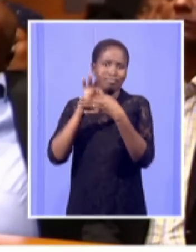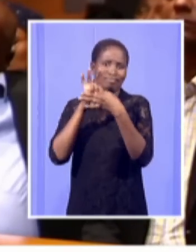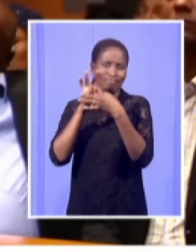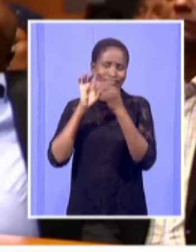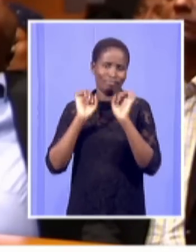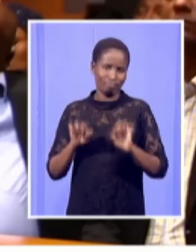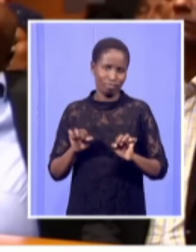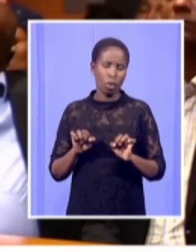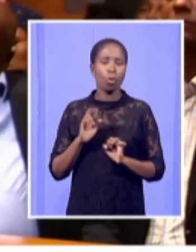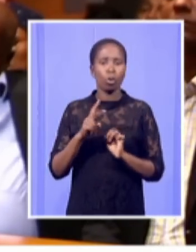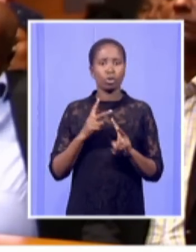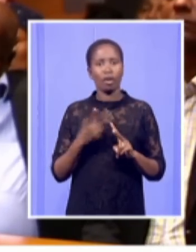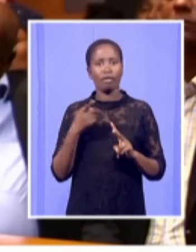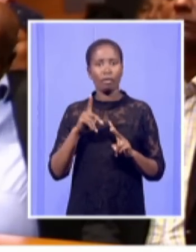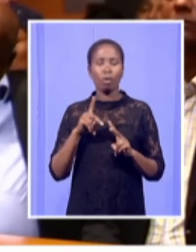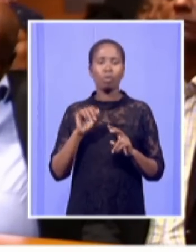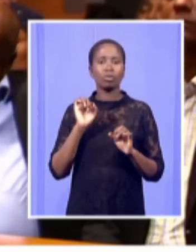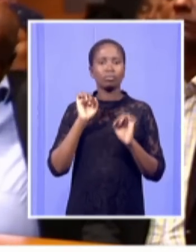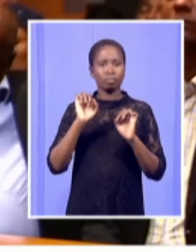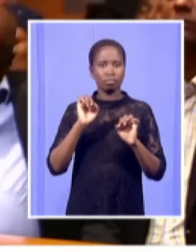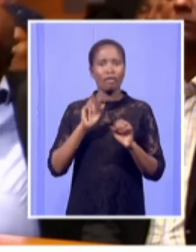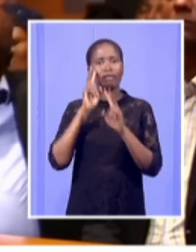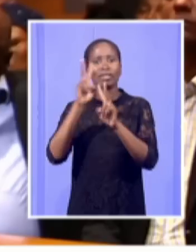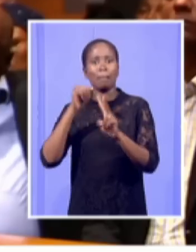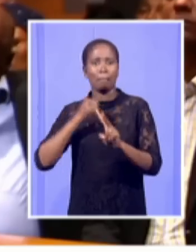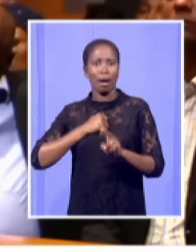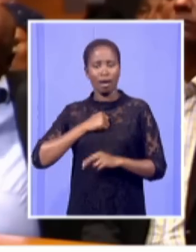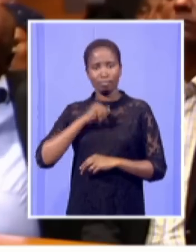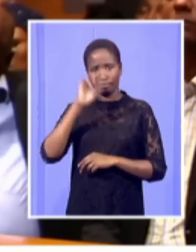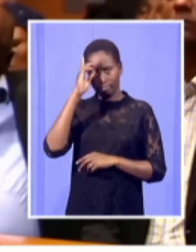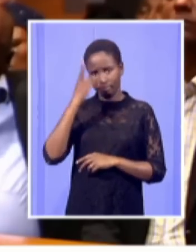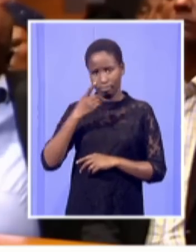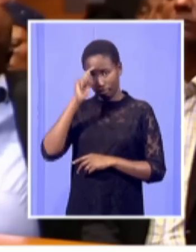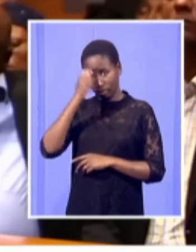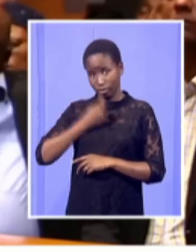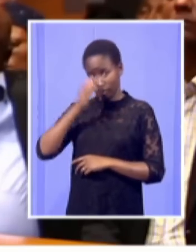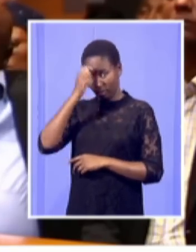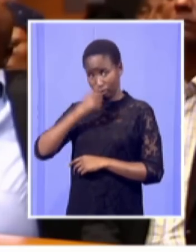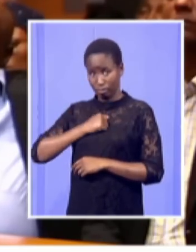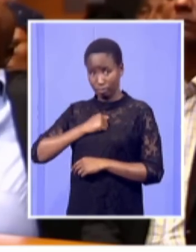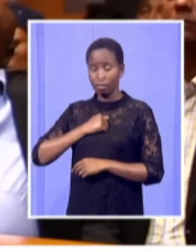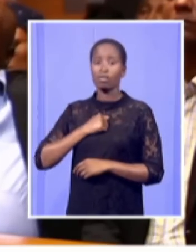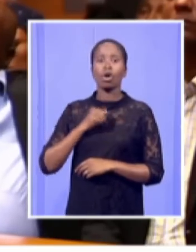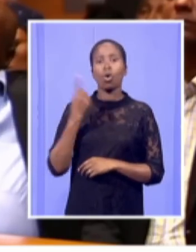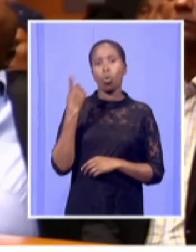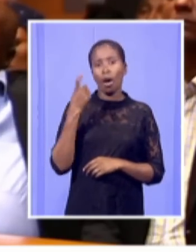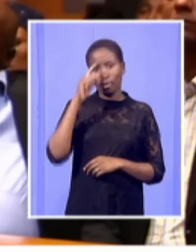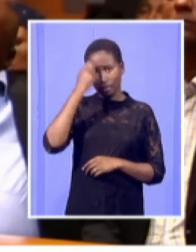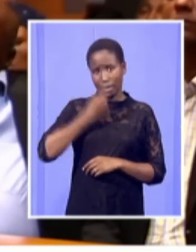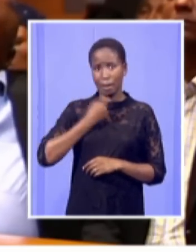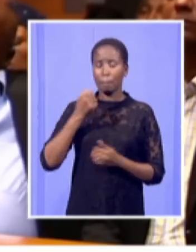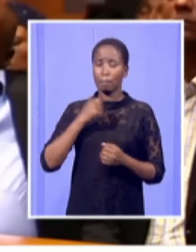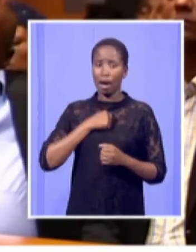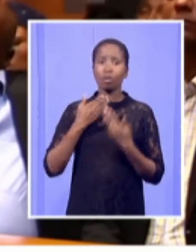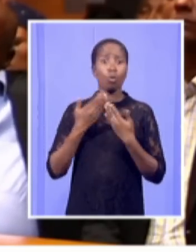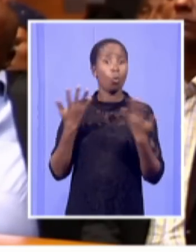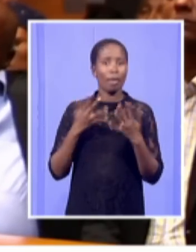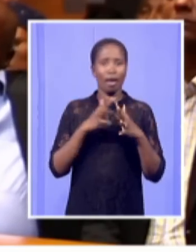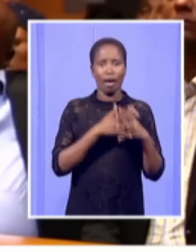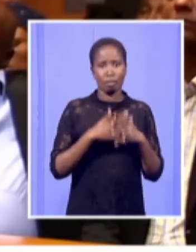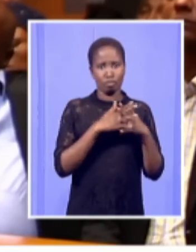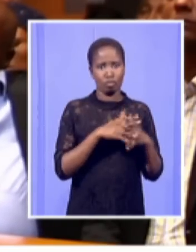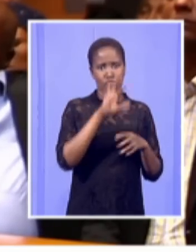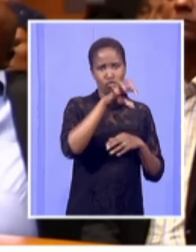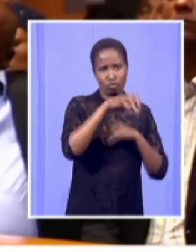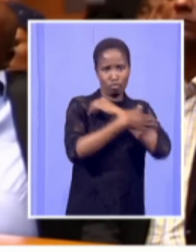vacation purposes, and for the purpose of visiting my sons. One was studying outside the Republic of South Africa in the United States of America. The other